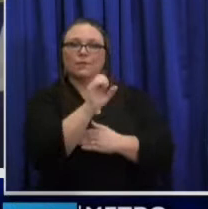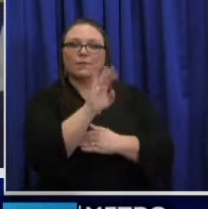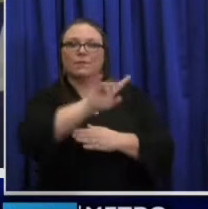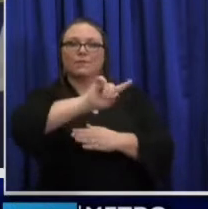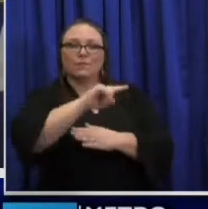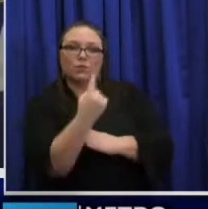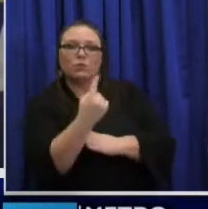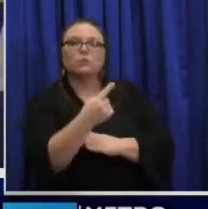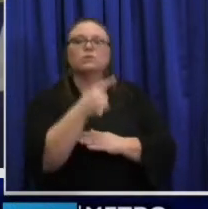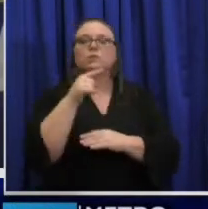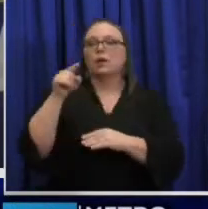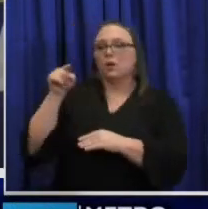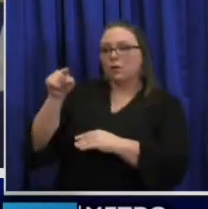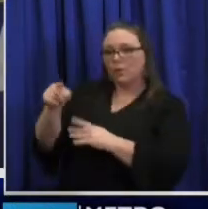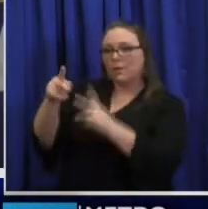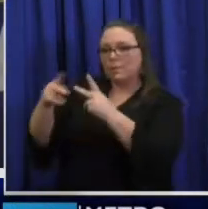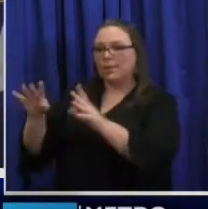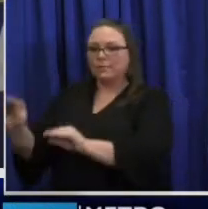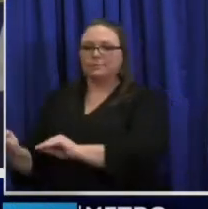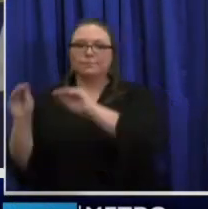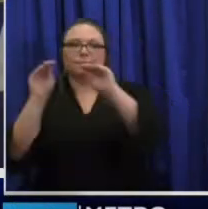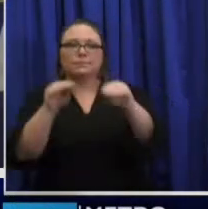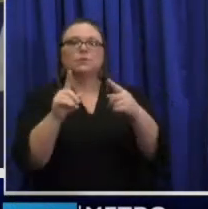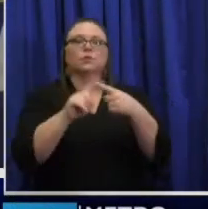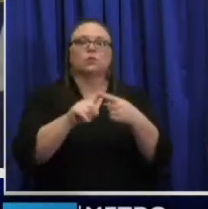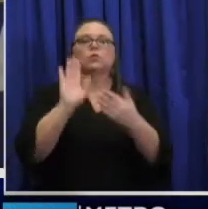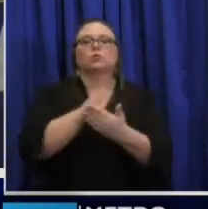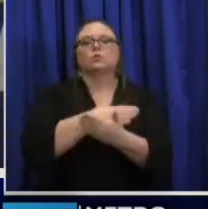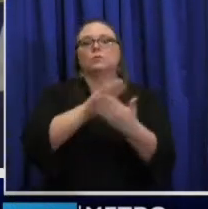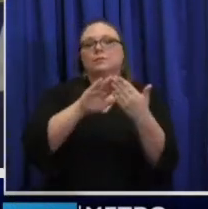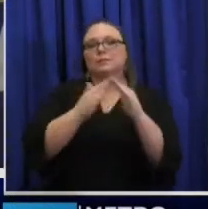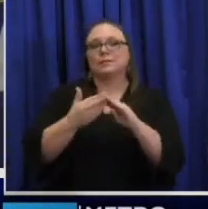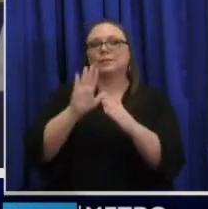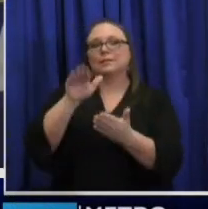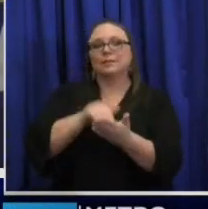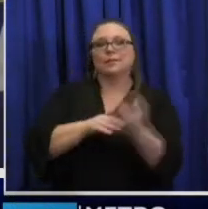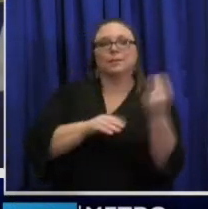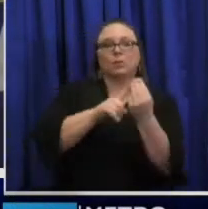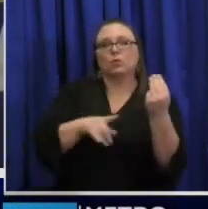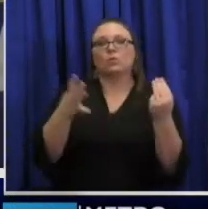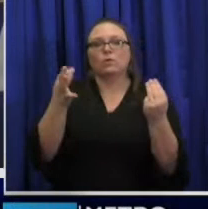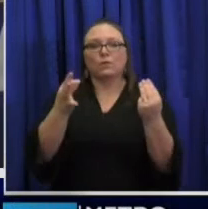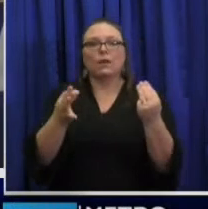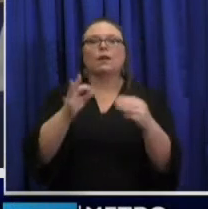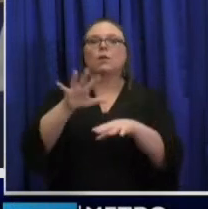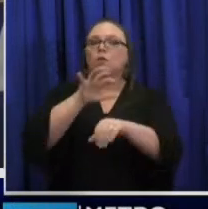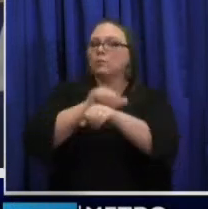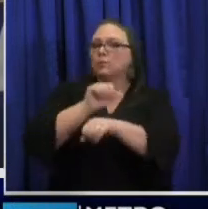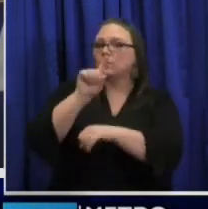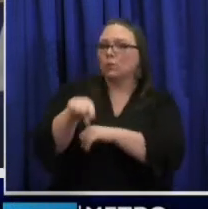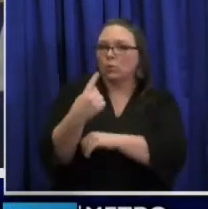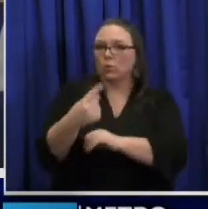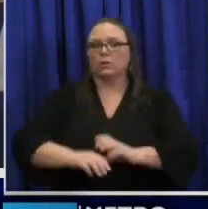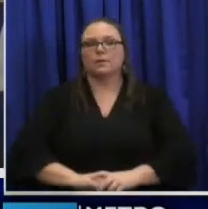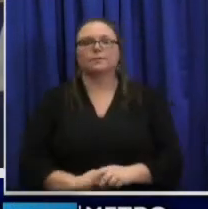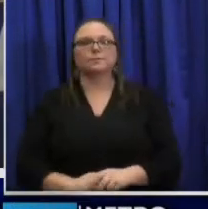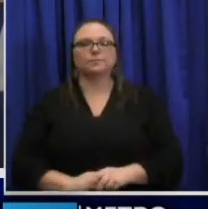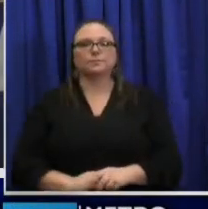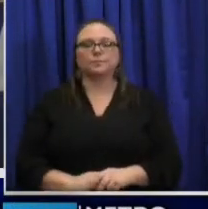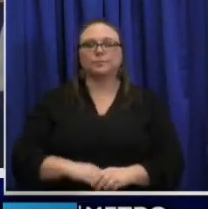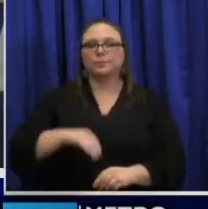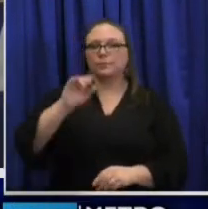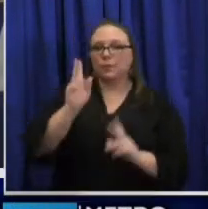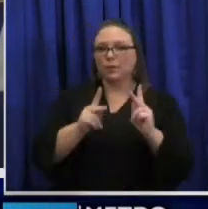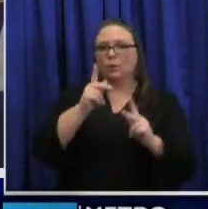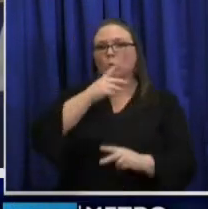1st, those vaccines will be offered Monday through Friday by appointment only at Music City Center. Those 75